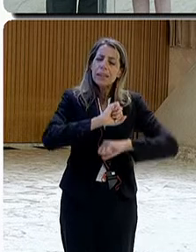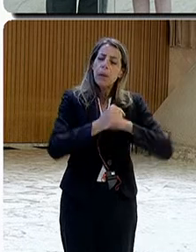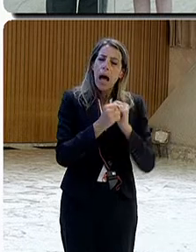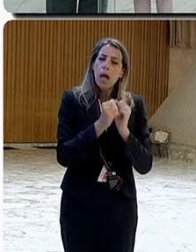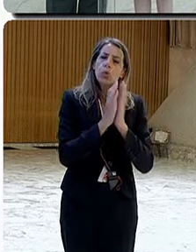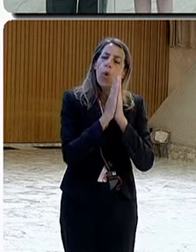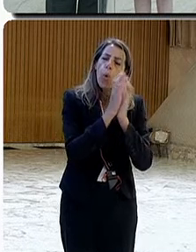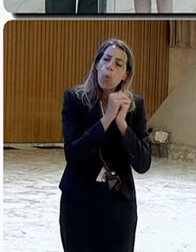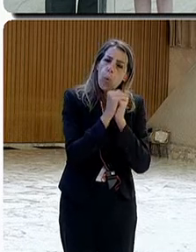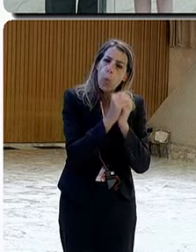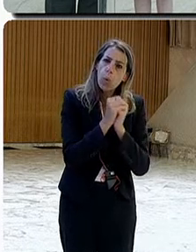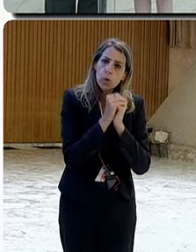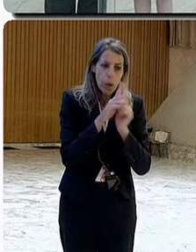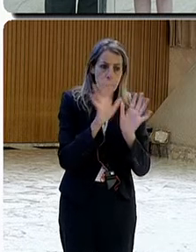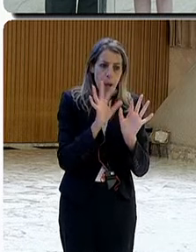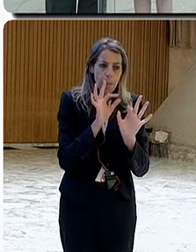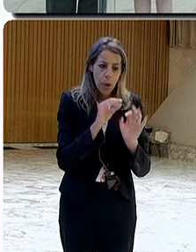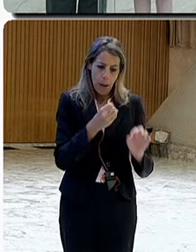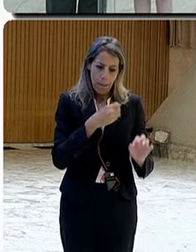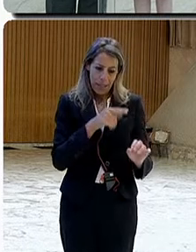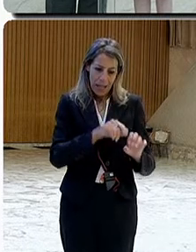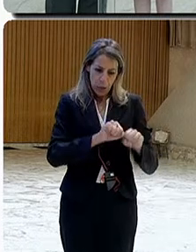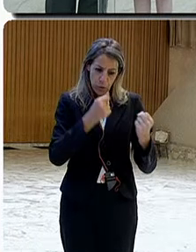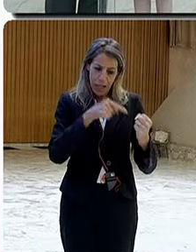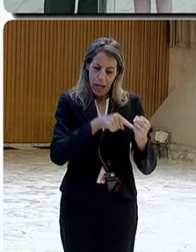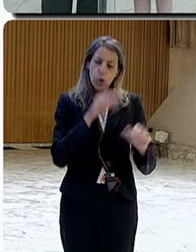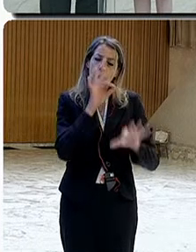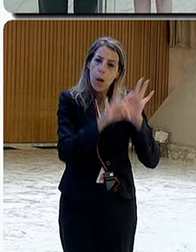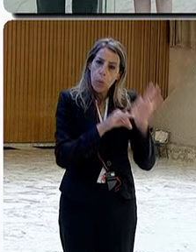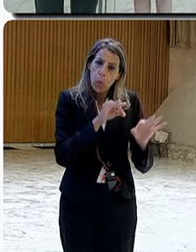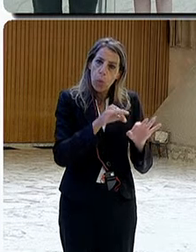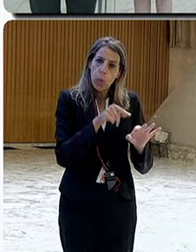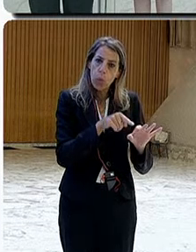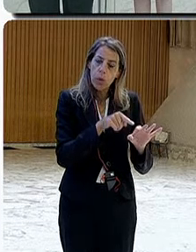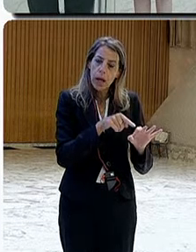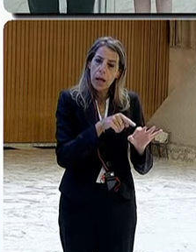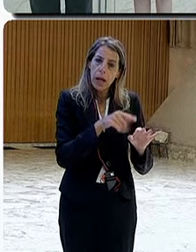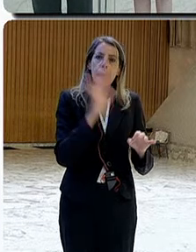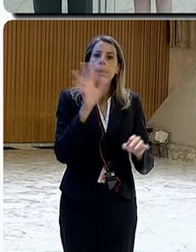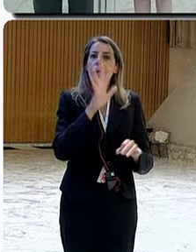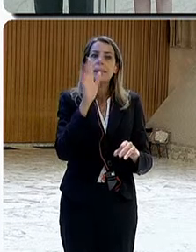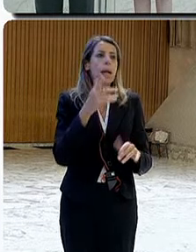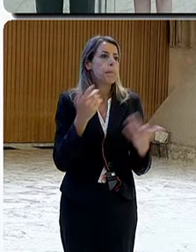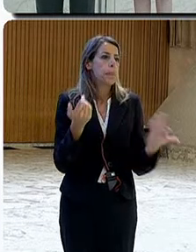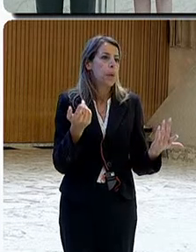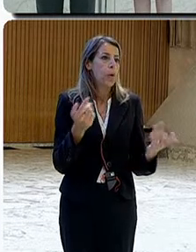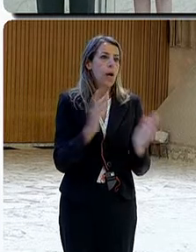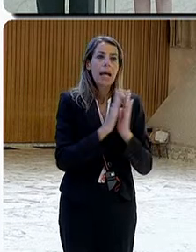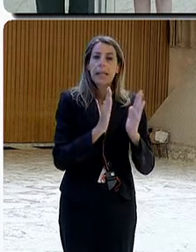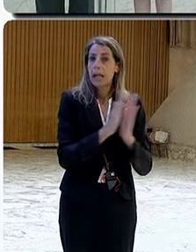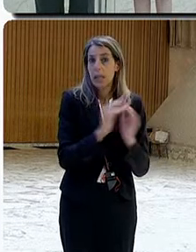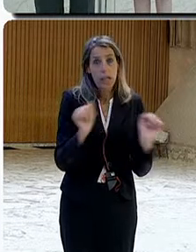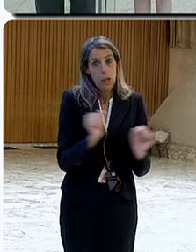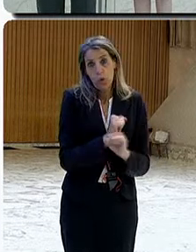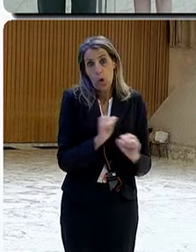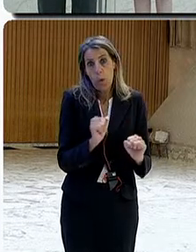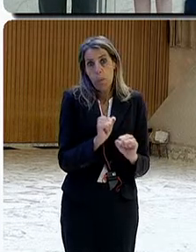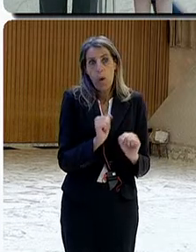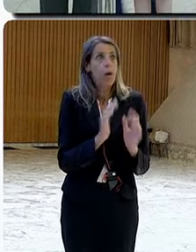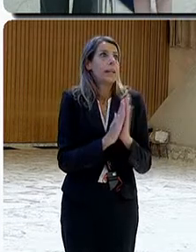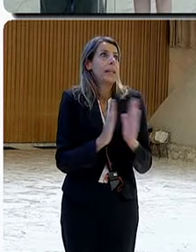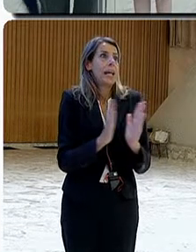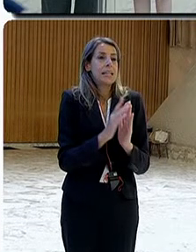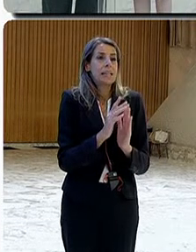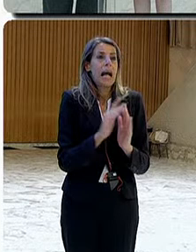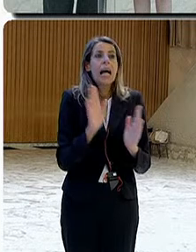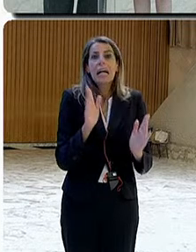the damage sin does to our relationships with him and others. So, for instance, the church could not be the church without the